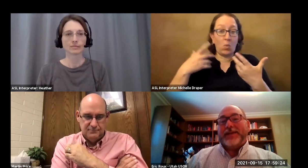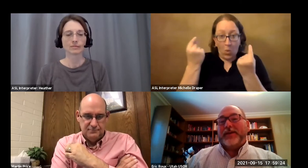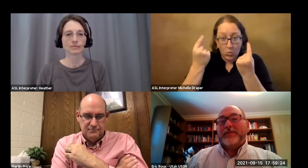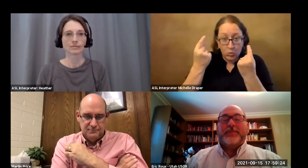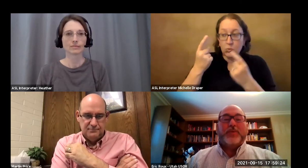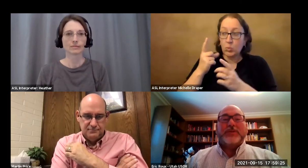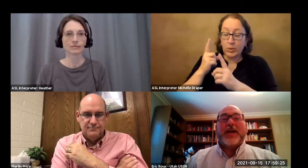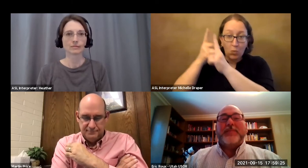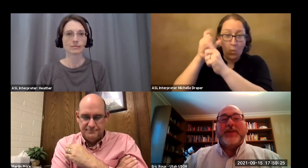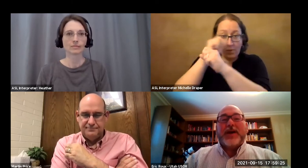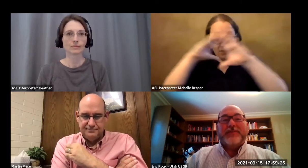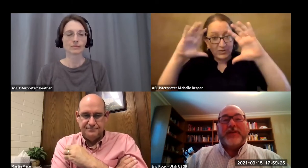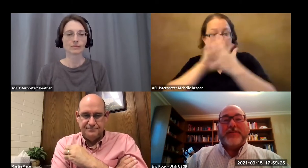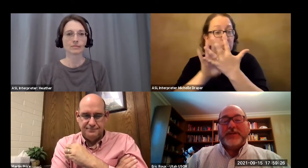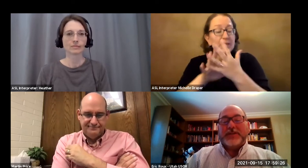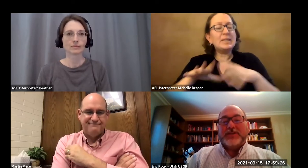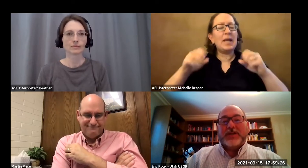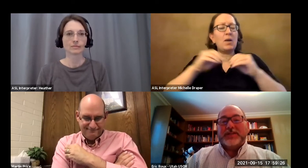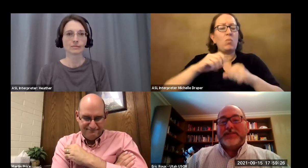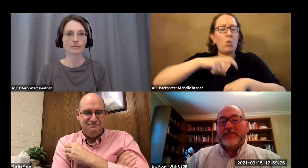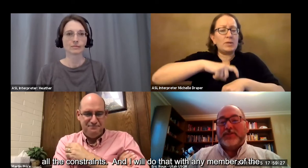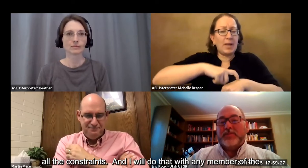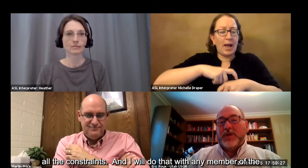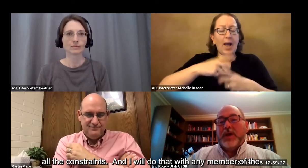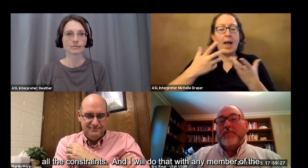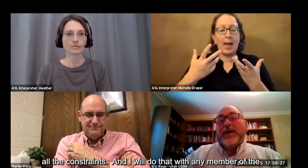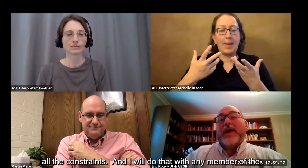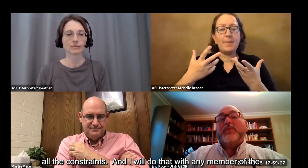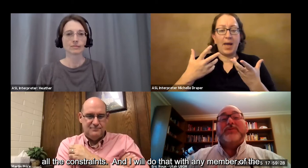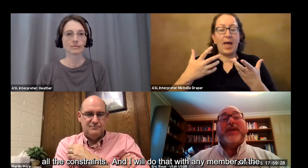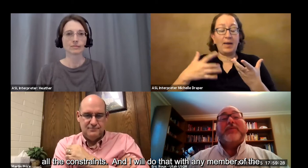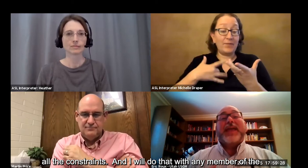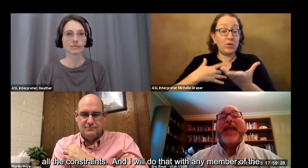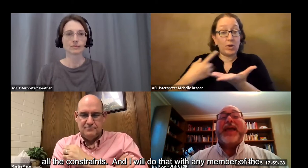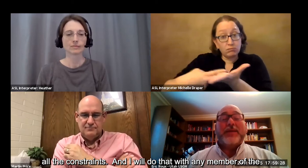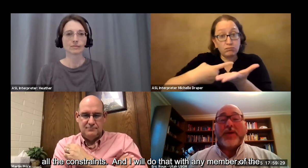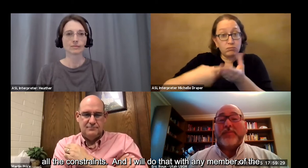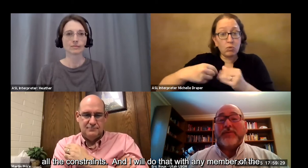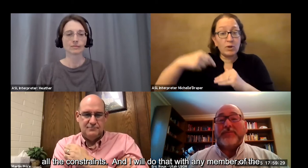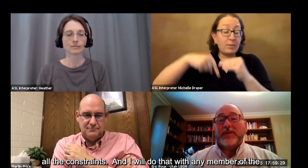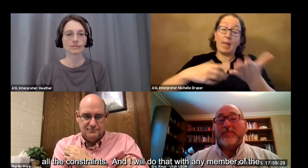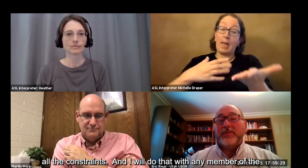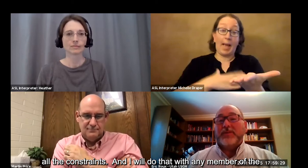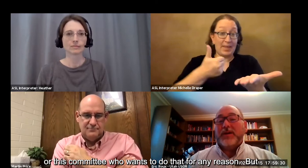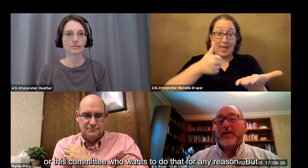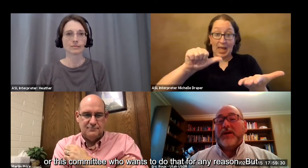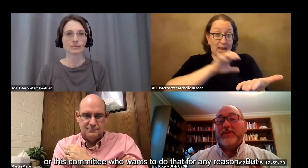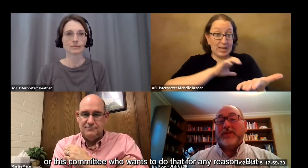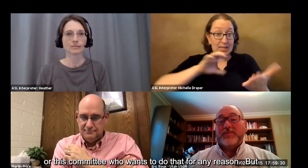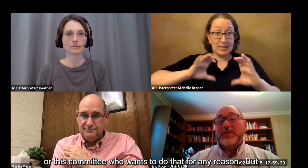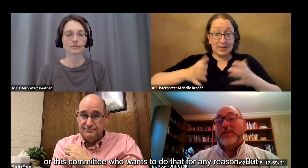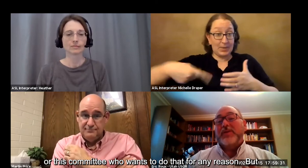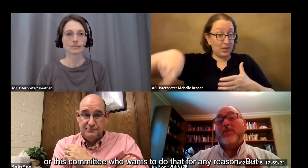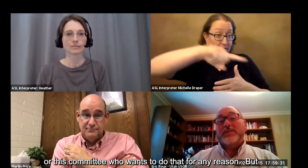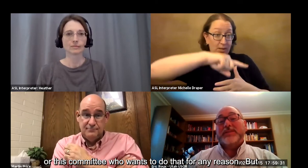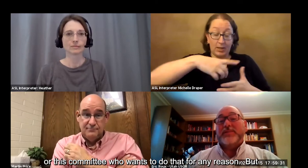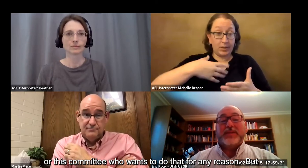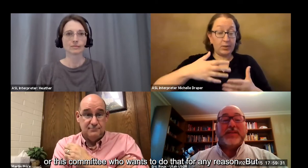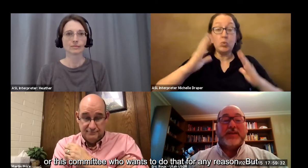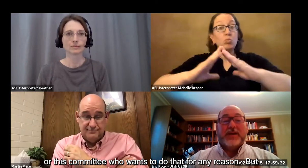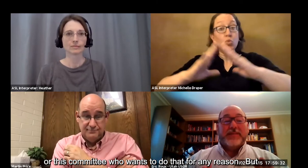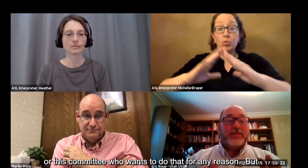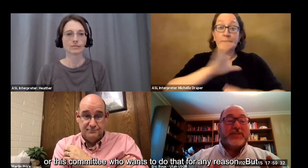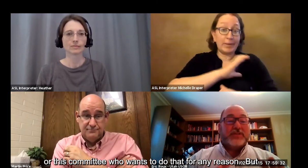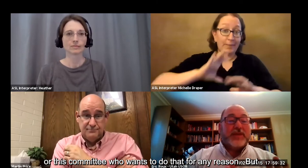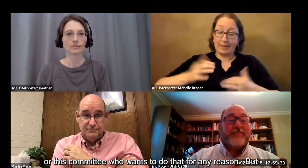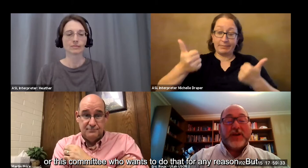we can take a little more time and not feel all the constraints. And I will do that with any member of the community or this